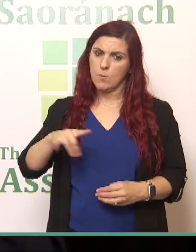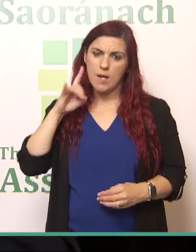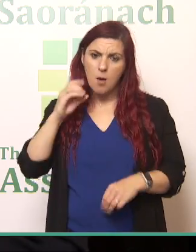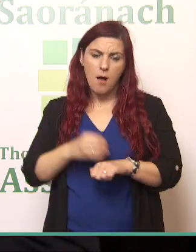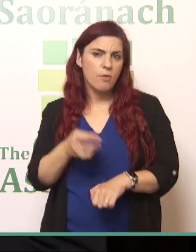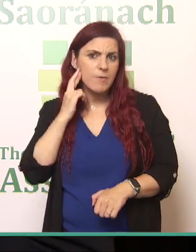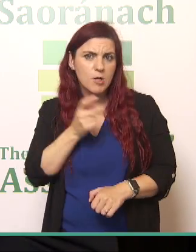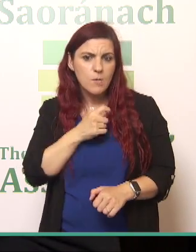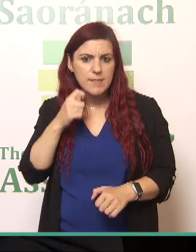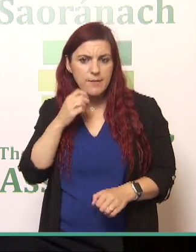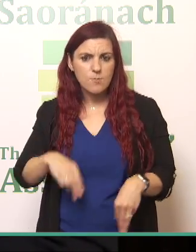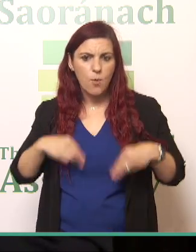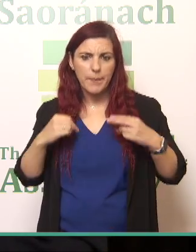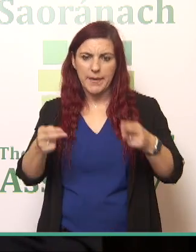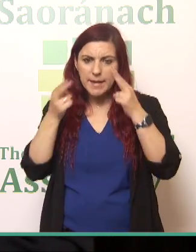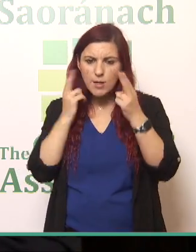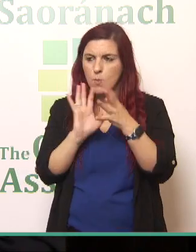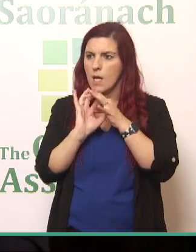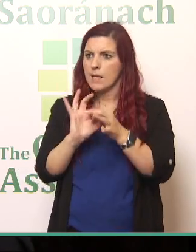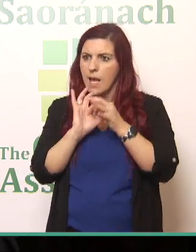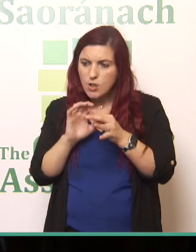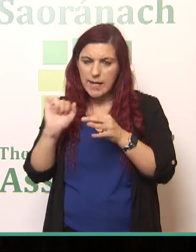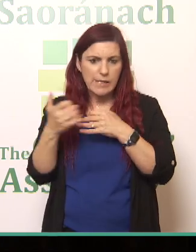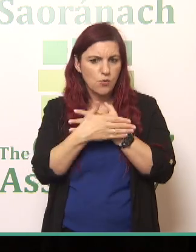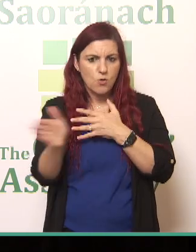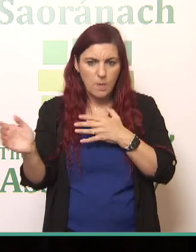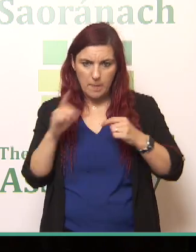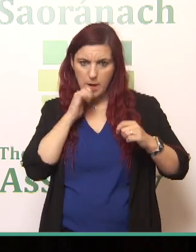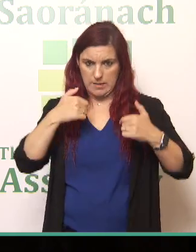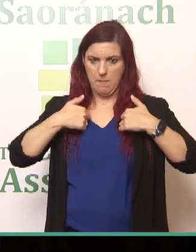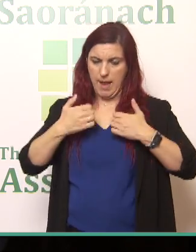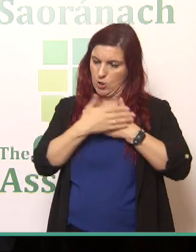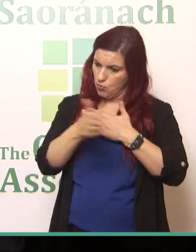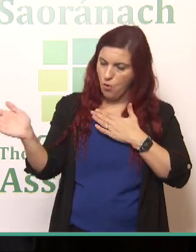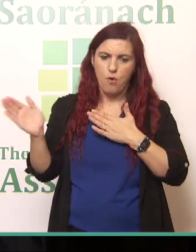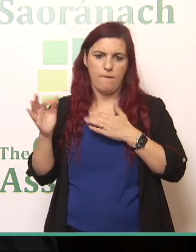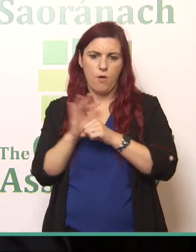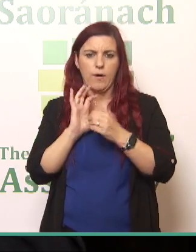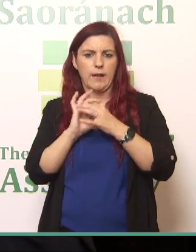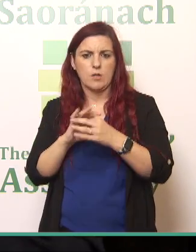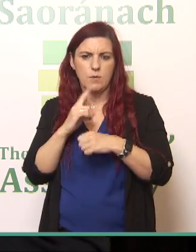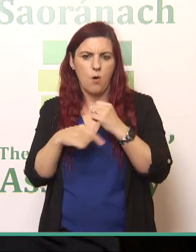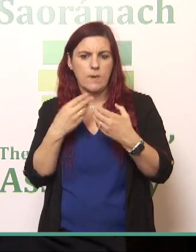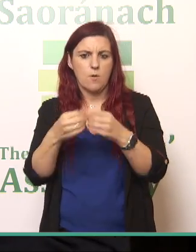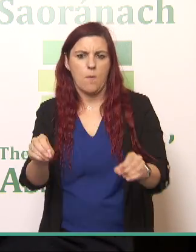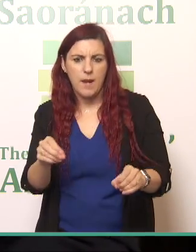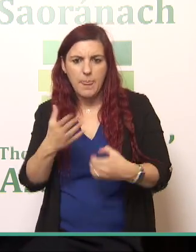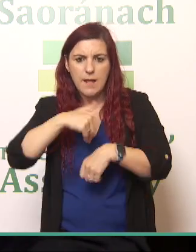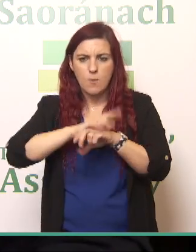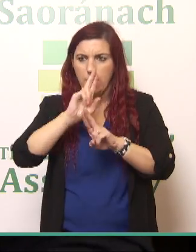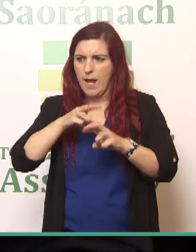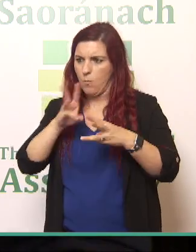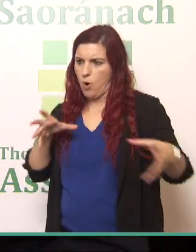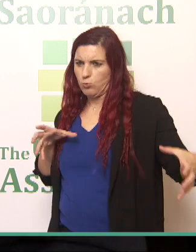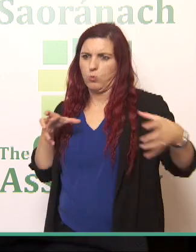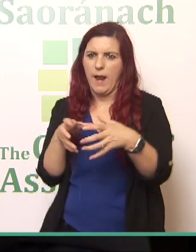record, that he needs to engage, and his door is always open, because my door certainly to engagement is always open as well. And that's where we can come together